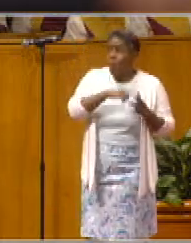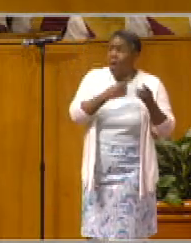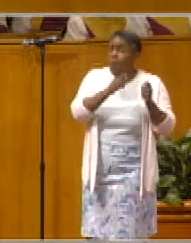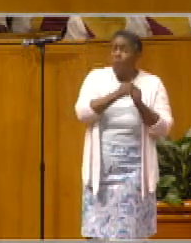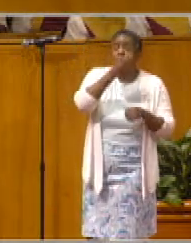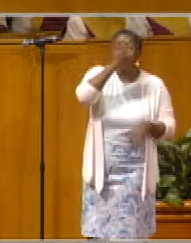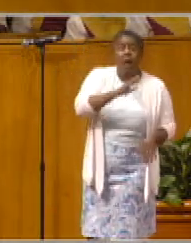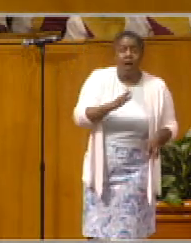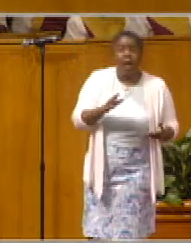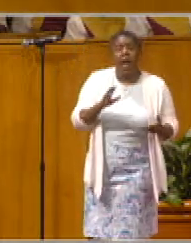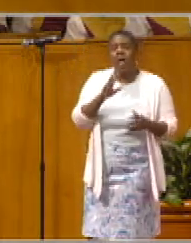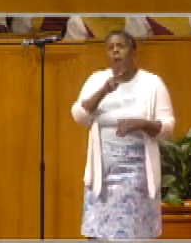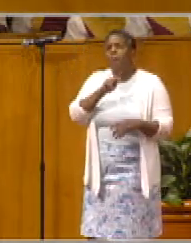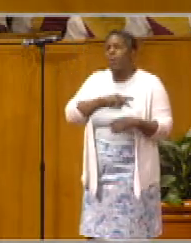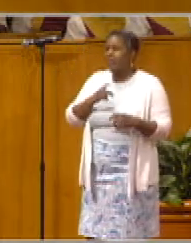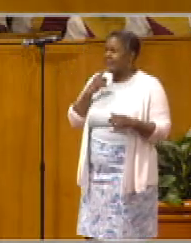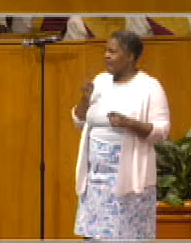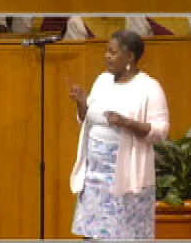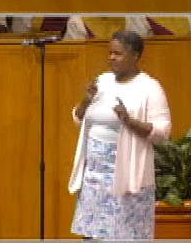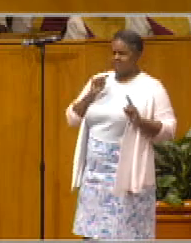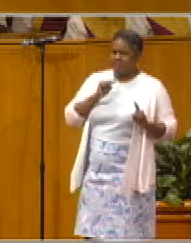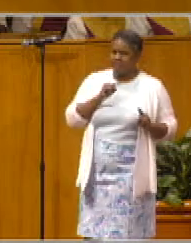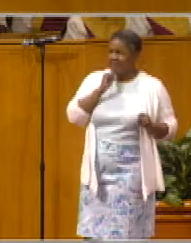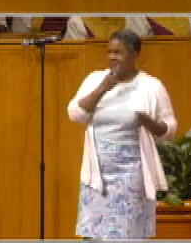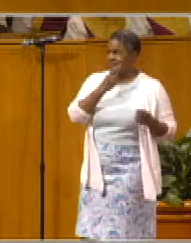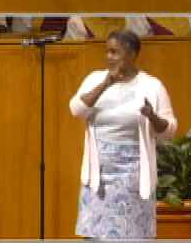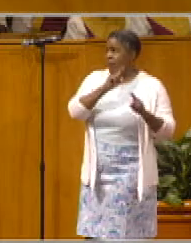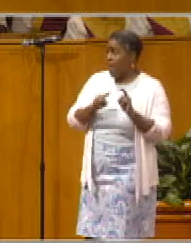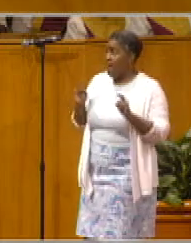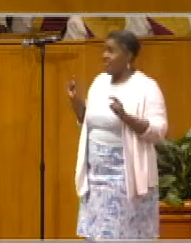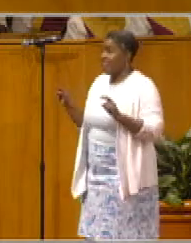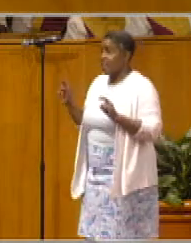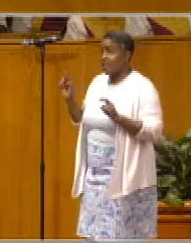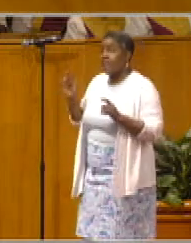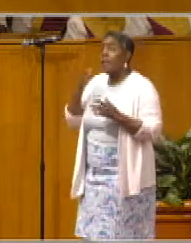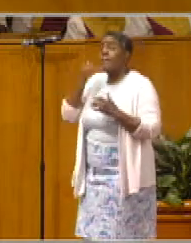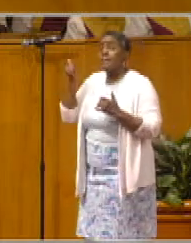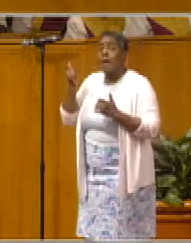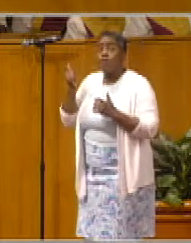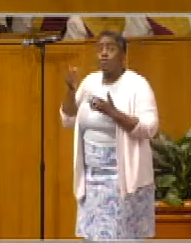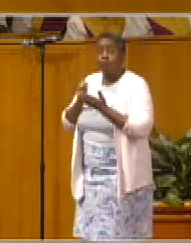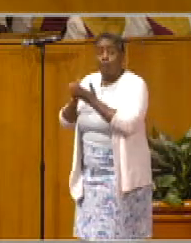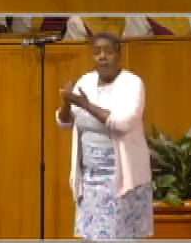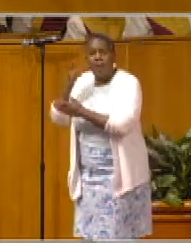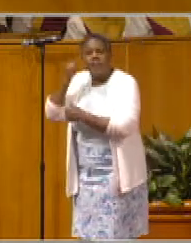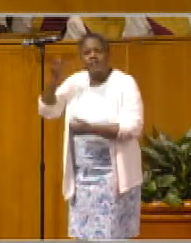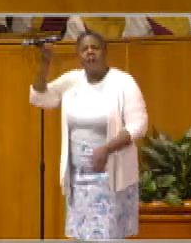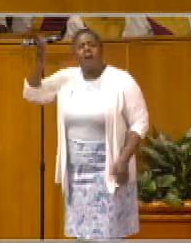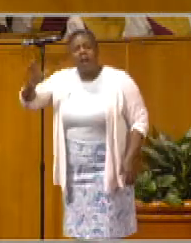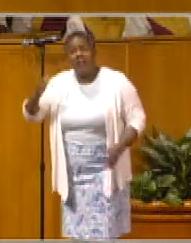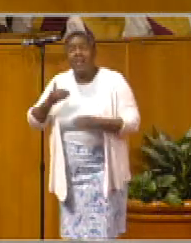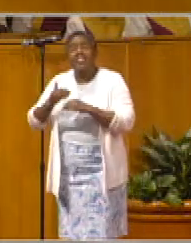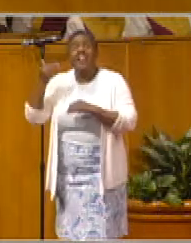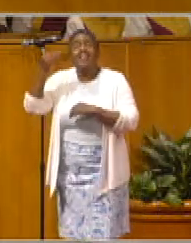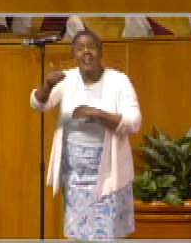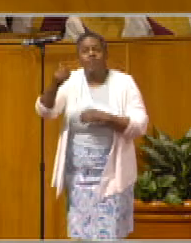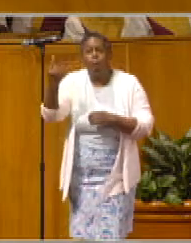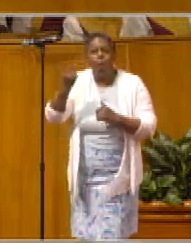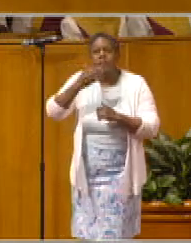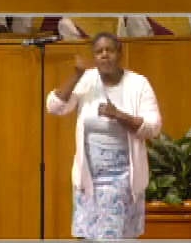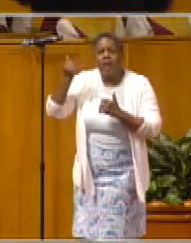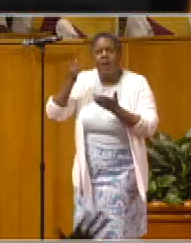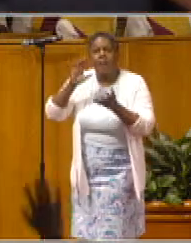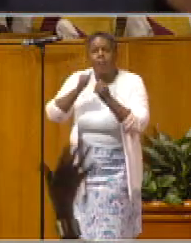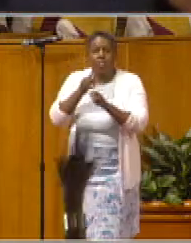And when Paul looked at it, he said, listen, that first ship didn't make it, but this one is a better ship because God's next is always better